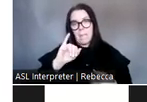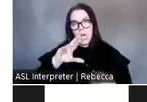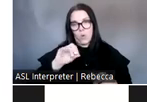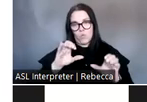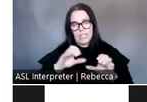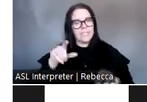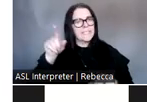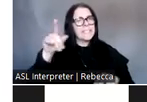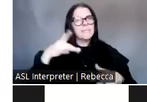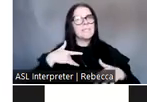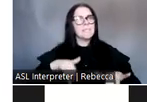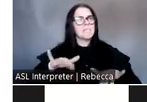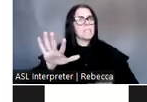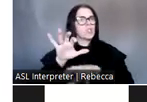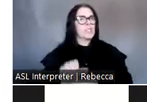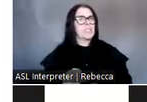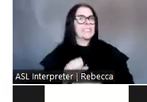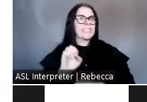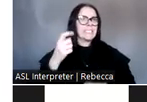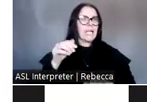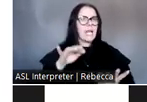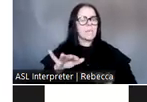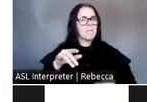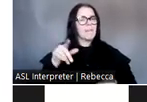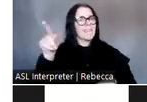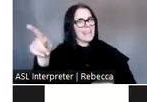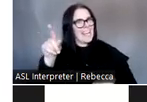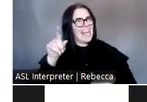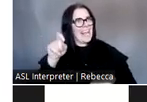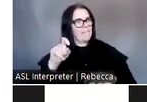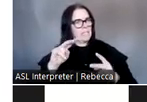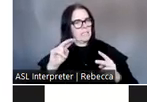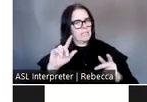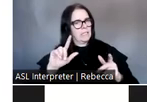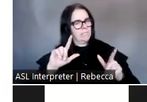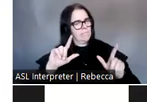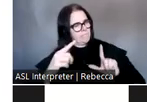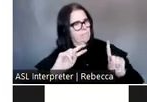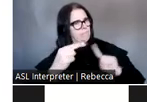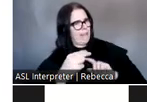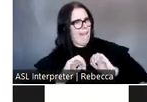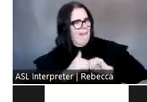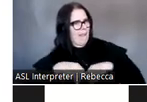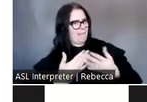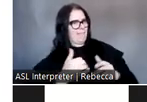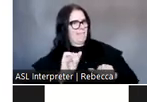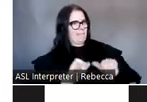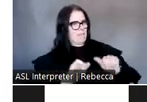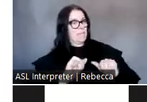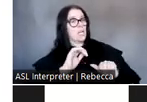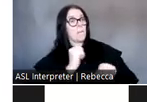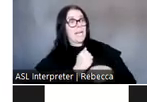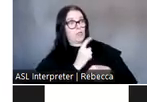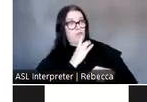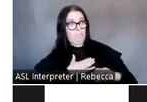micro-credentials to make sure they are delivering what they say they're delivering and to make sure that the learner is acquiring